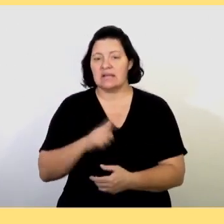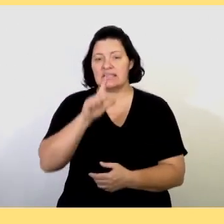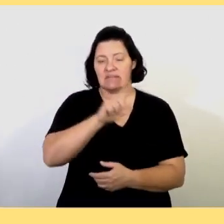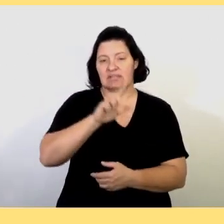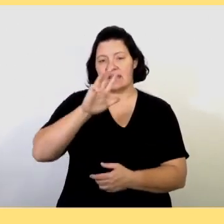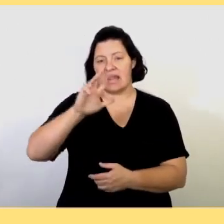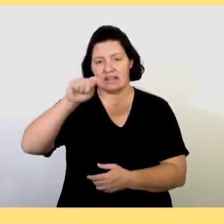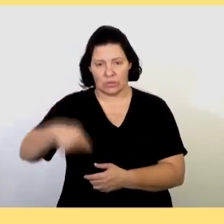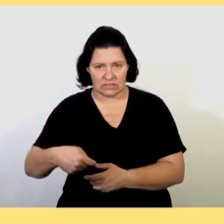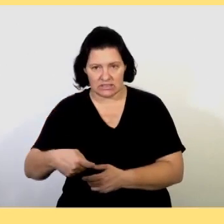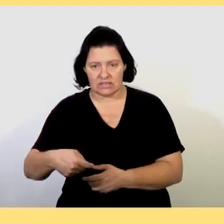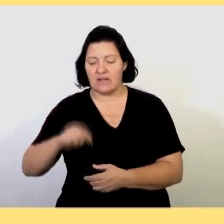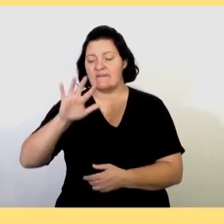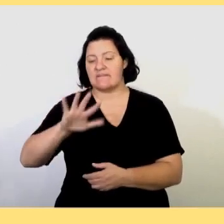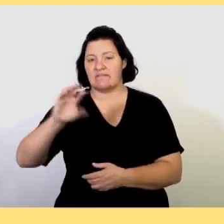me